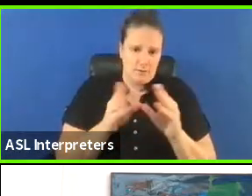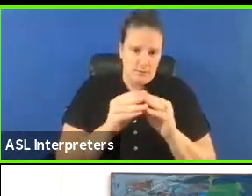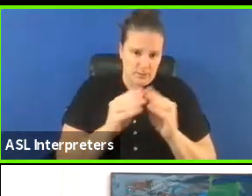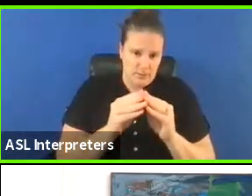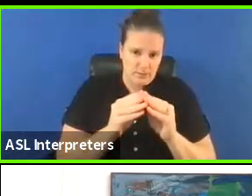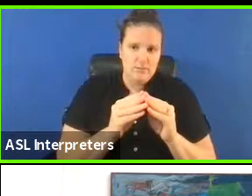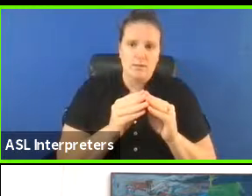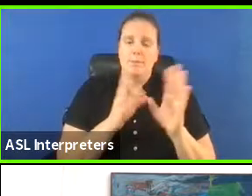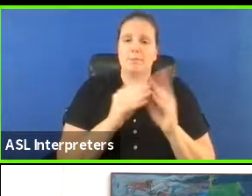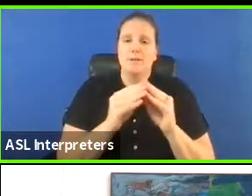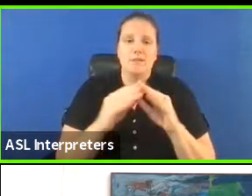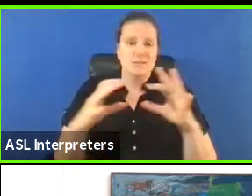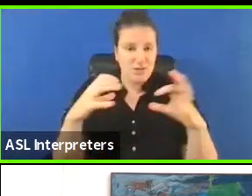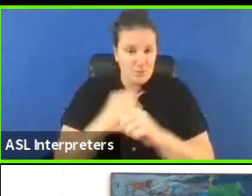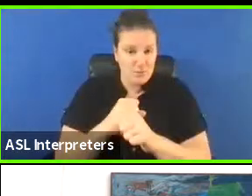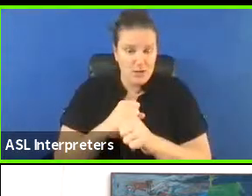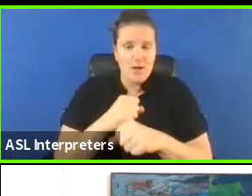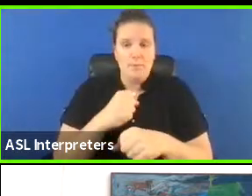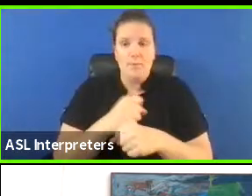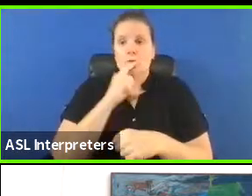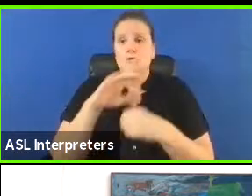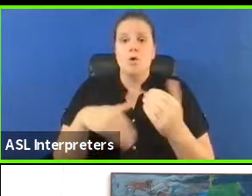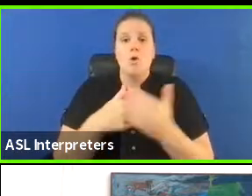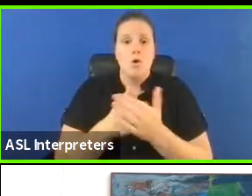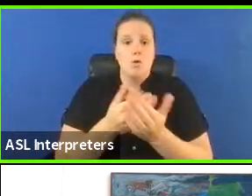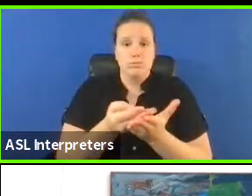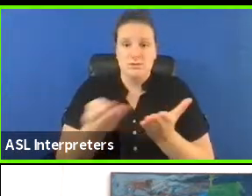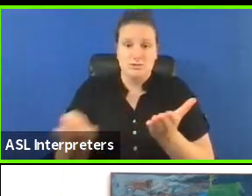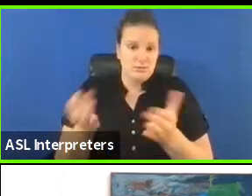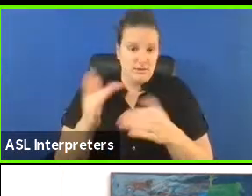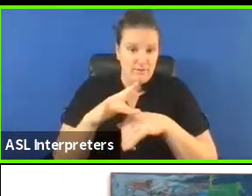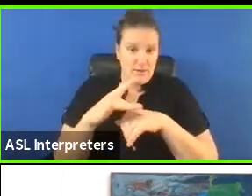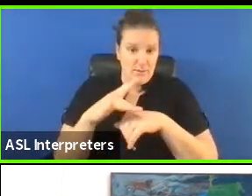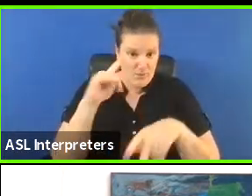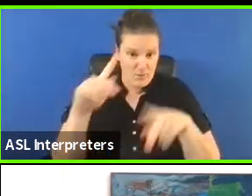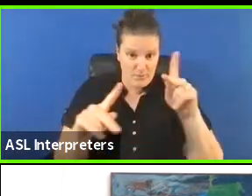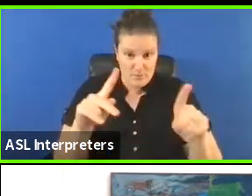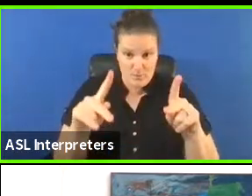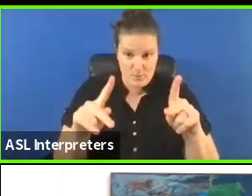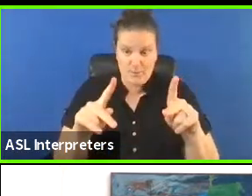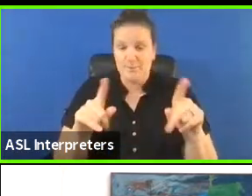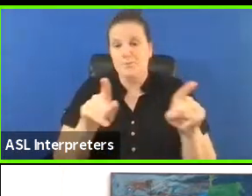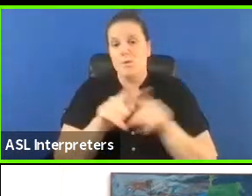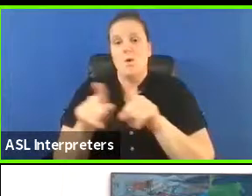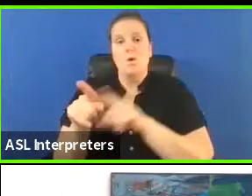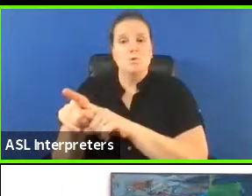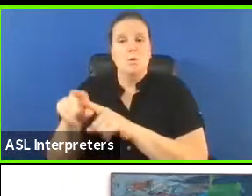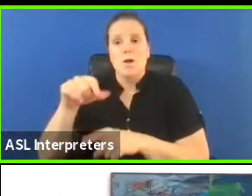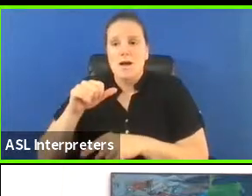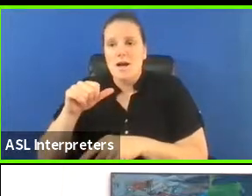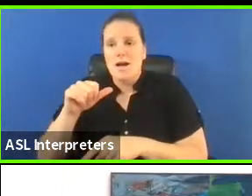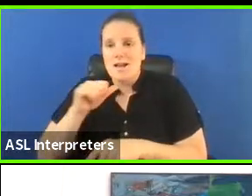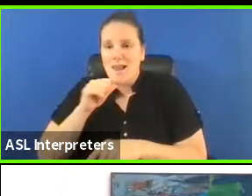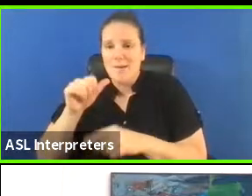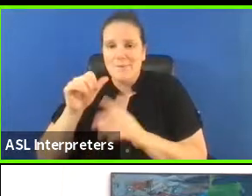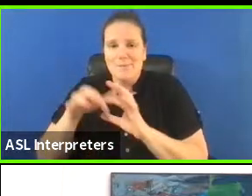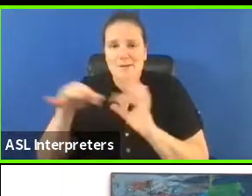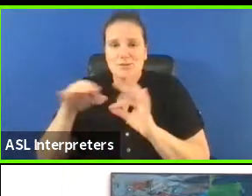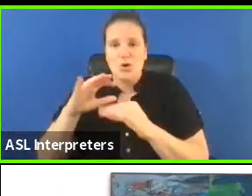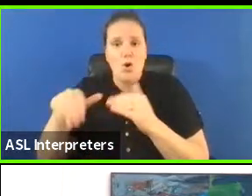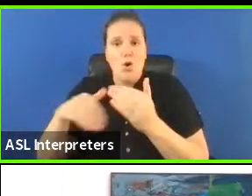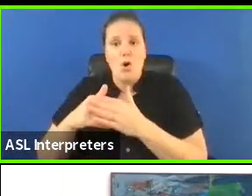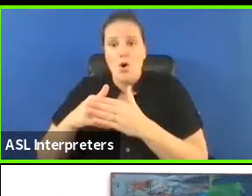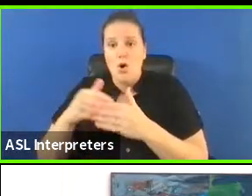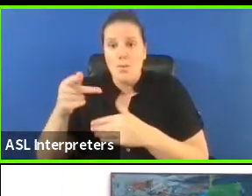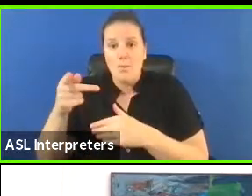do a meeting summary, and we'll make sure all those materials are available for people. In addition, I didn't get a chance to mention that all public